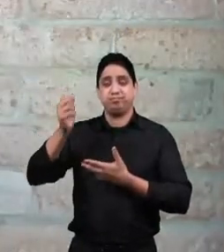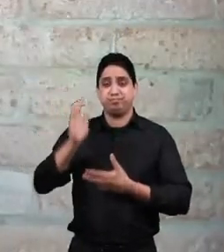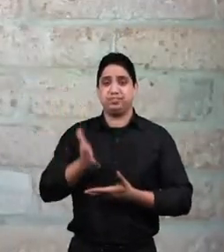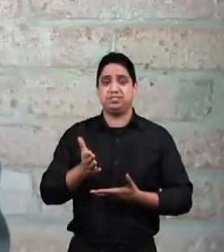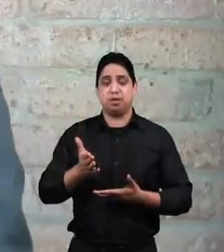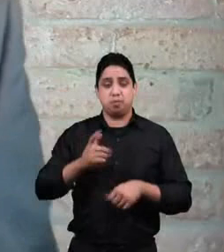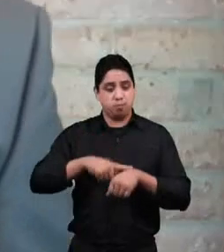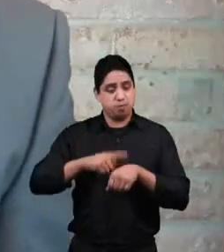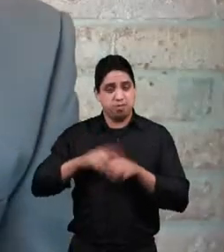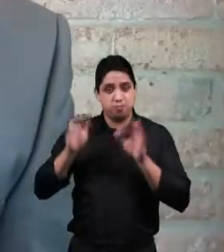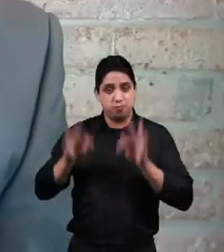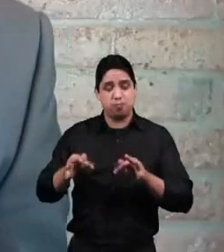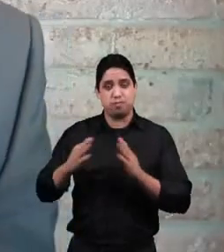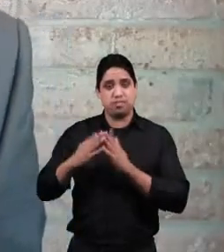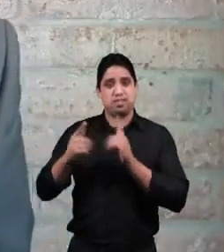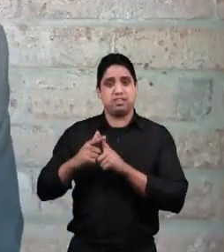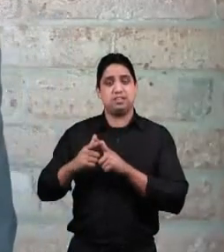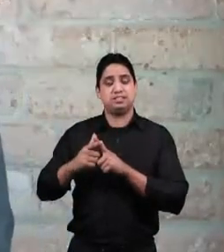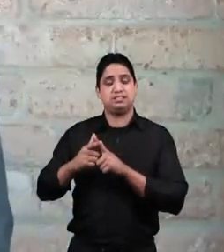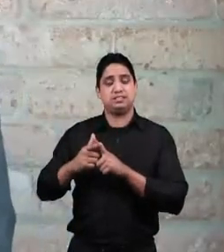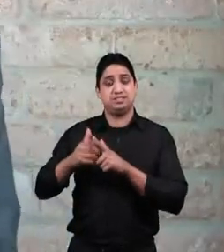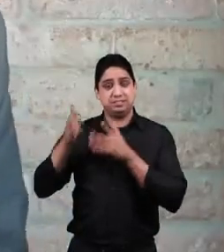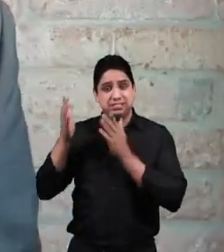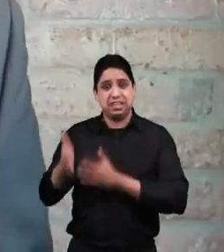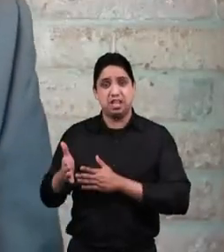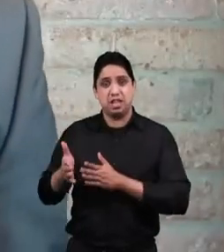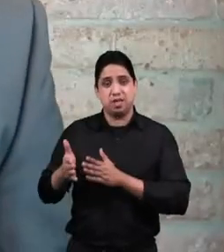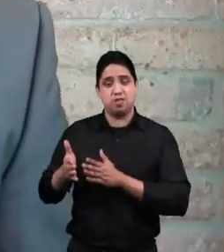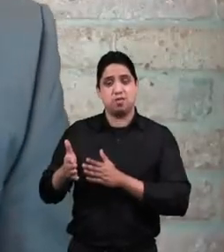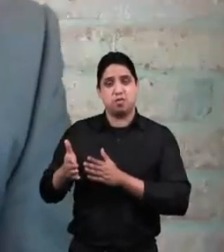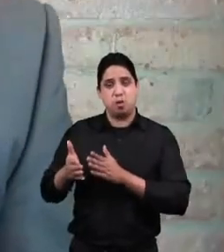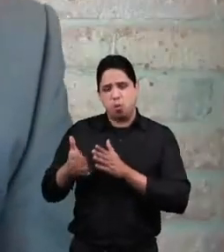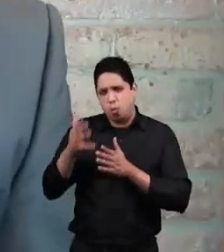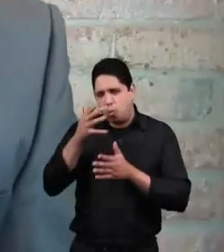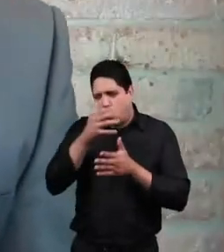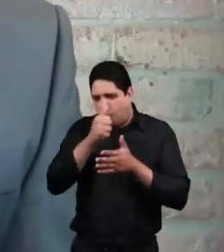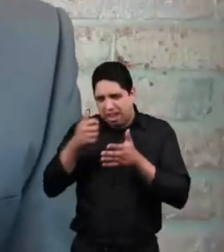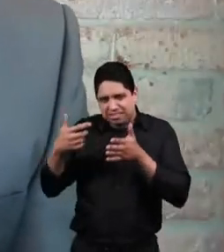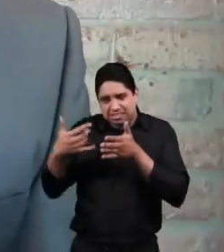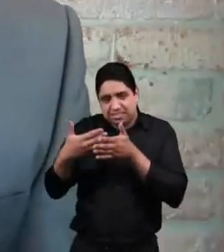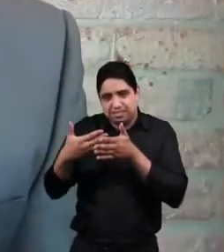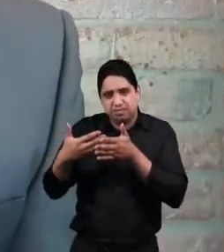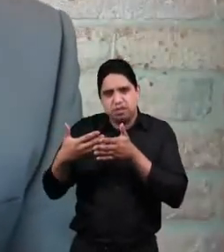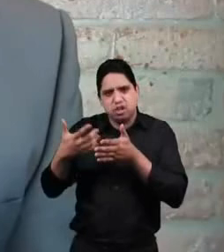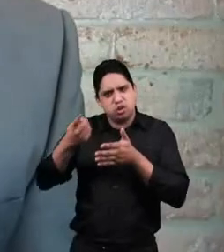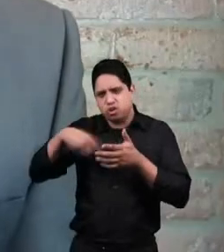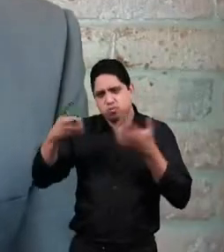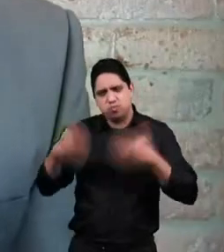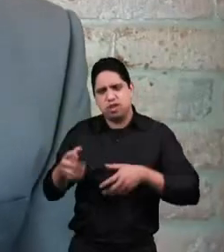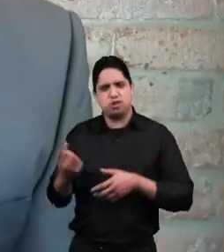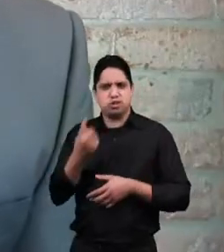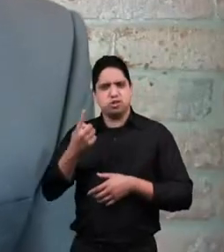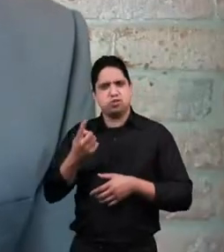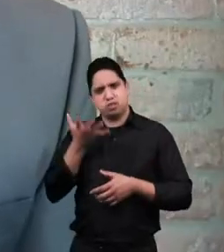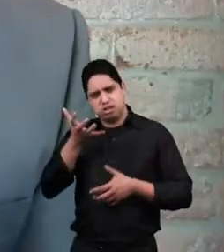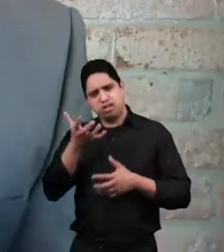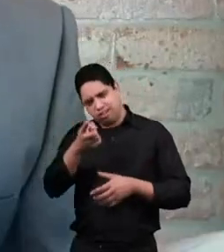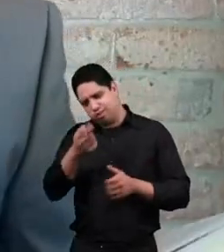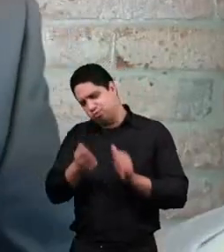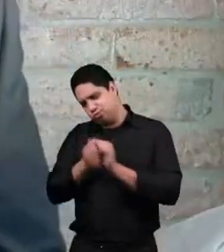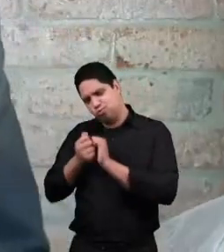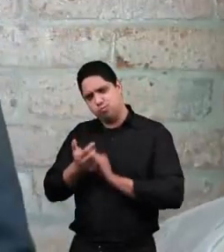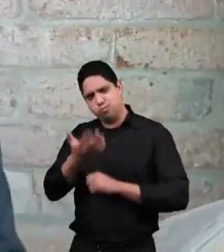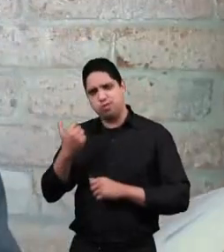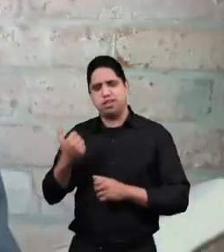come. The final moment of the church, which is before the rapture, and the church does not want